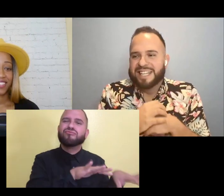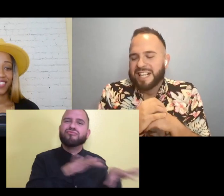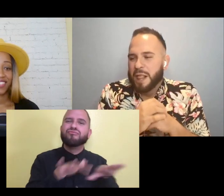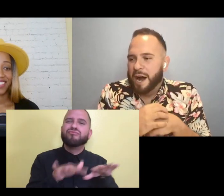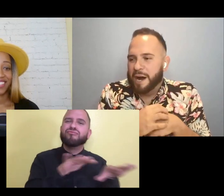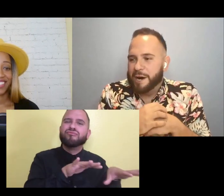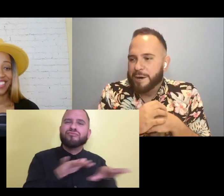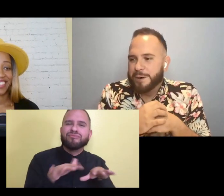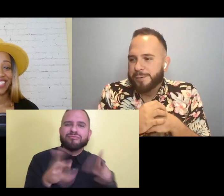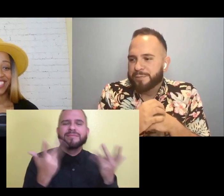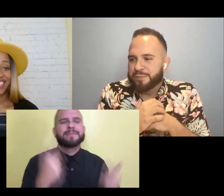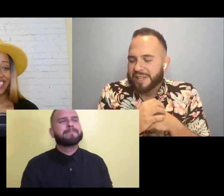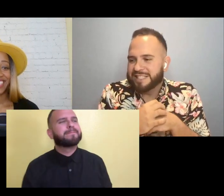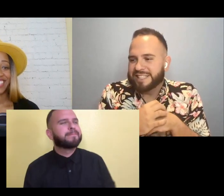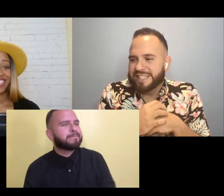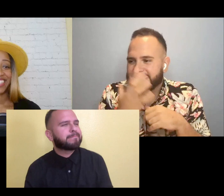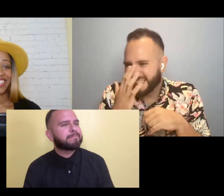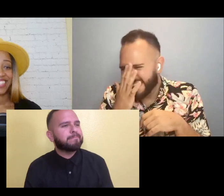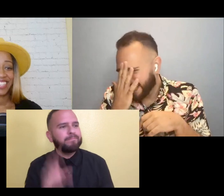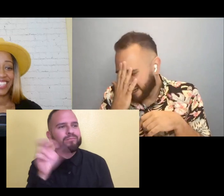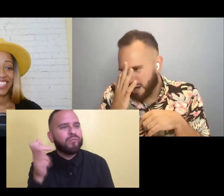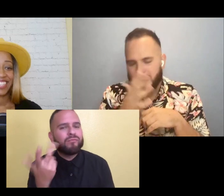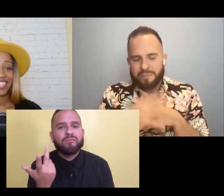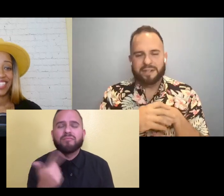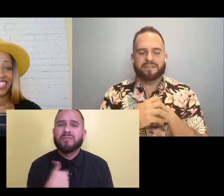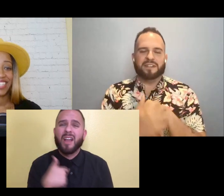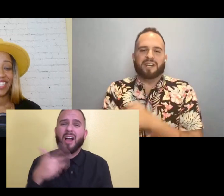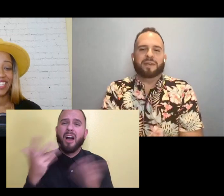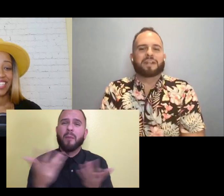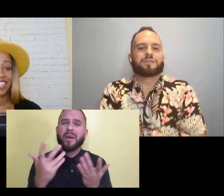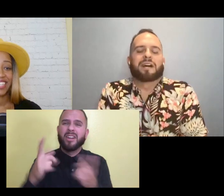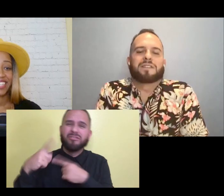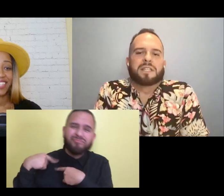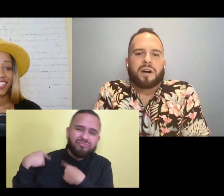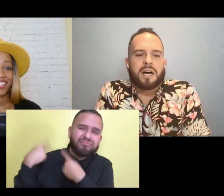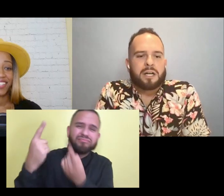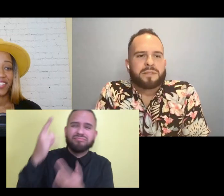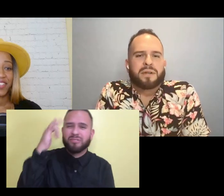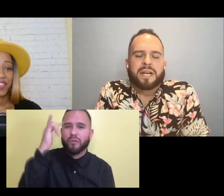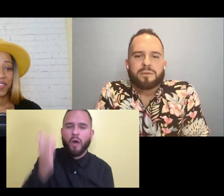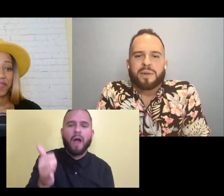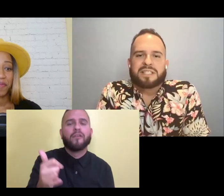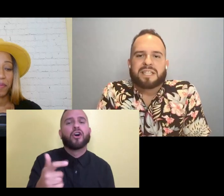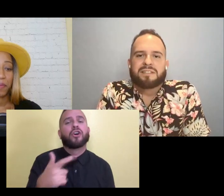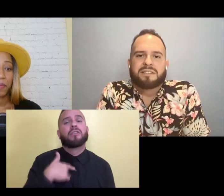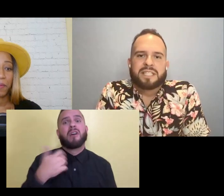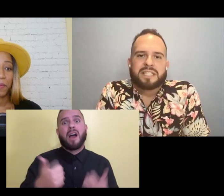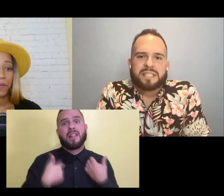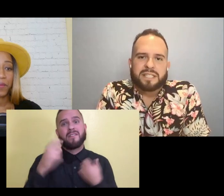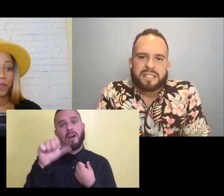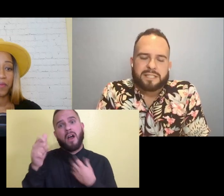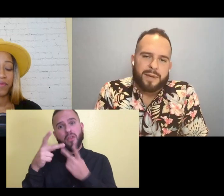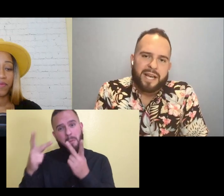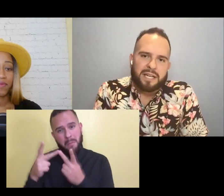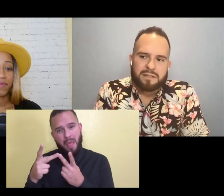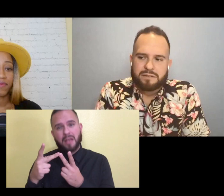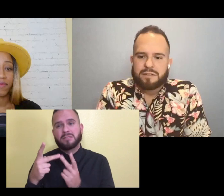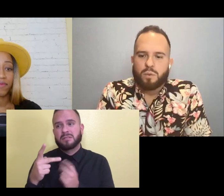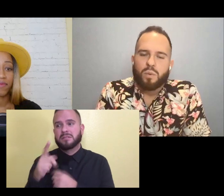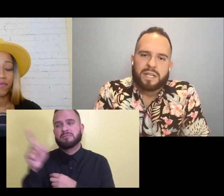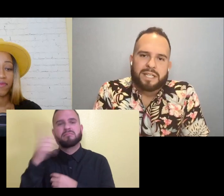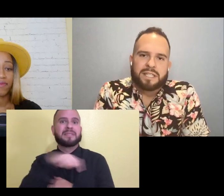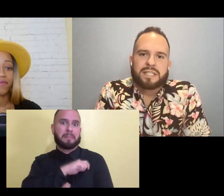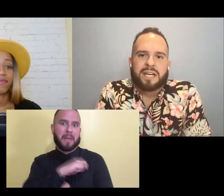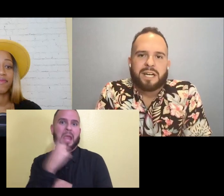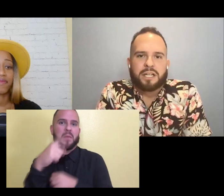there. Let's see. I've been here forever though. The only other place that I lived in is Spain. I lived there